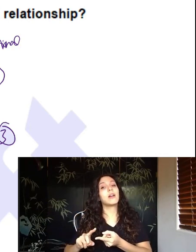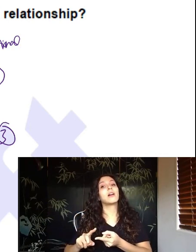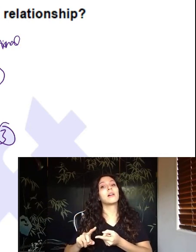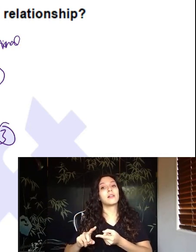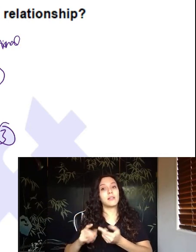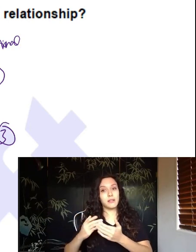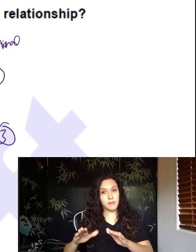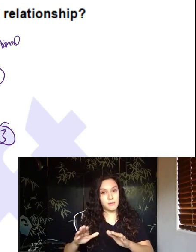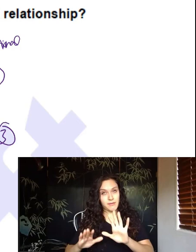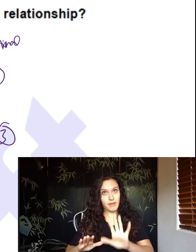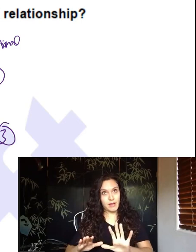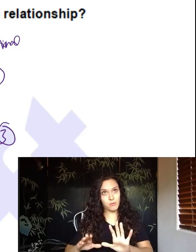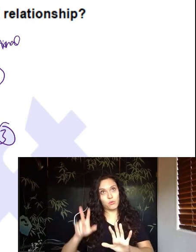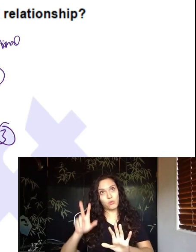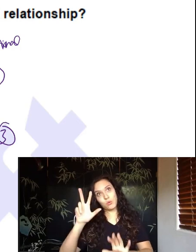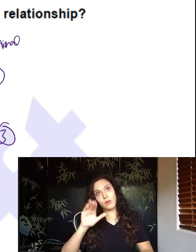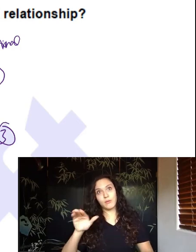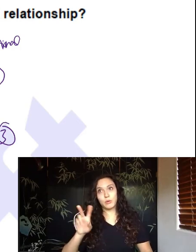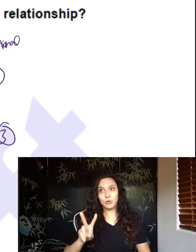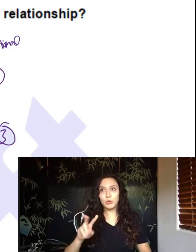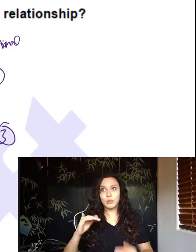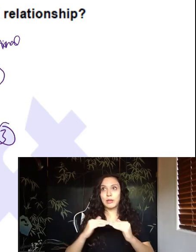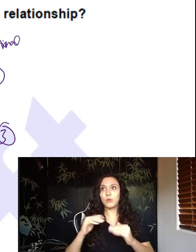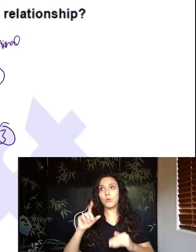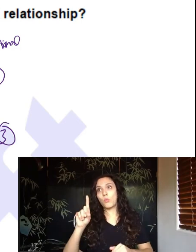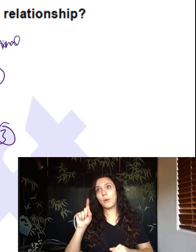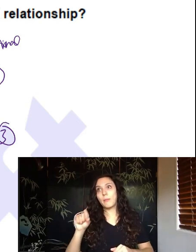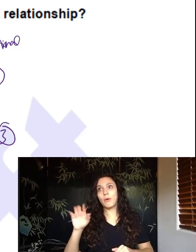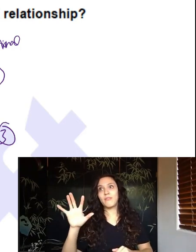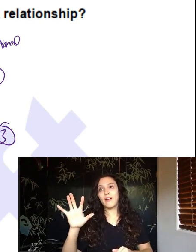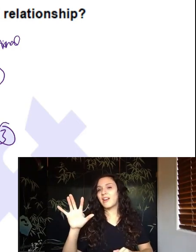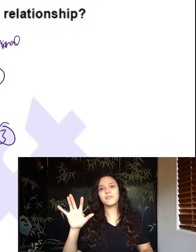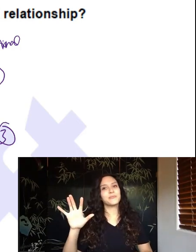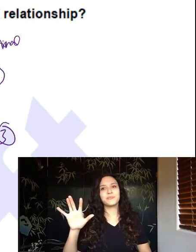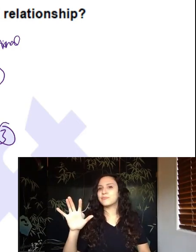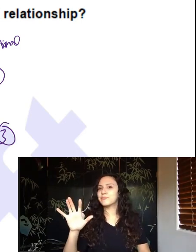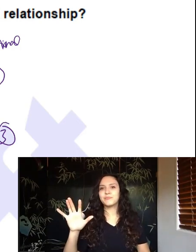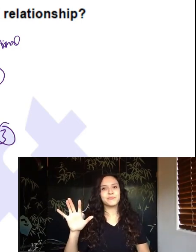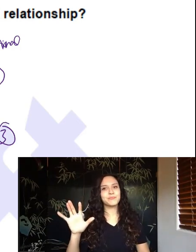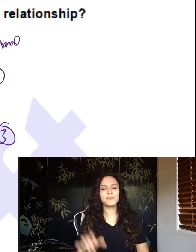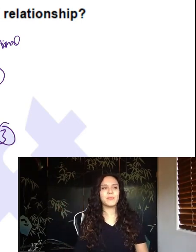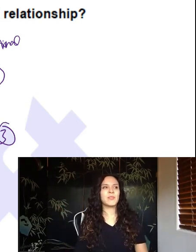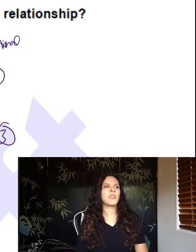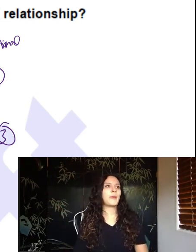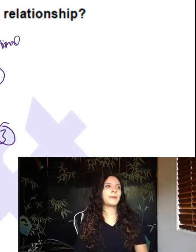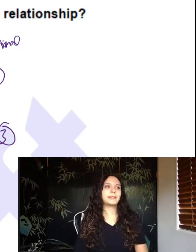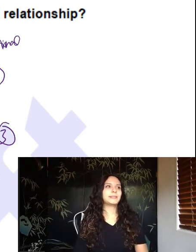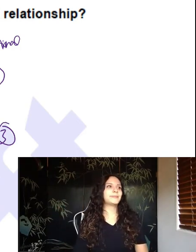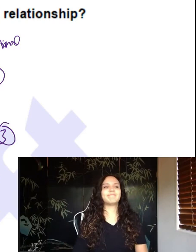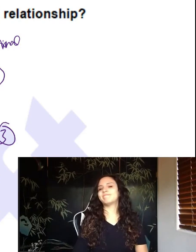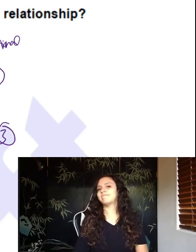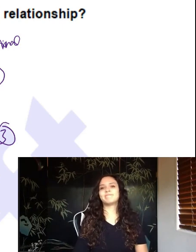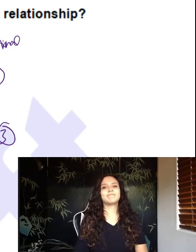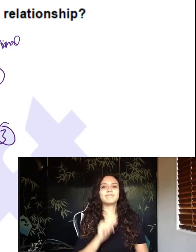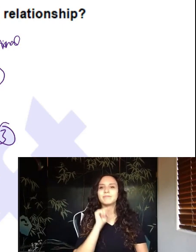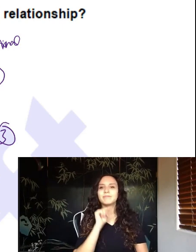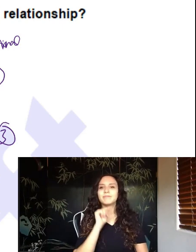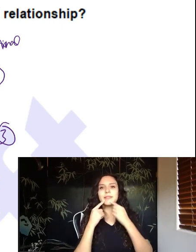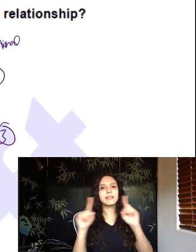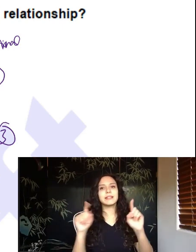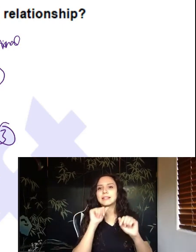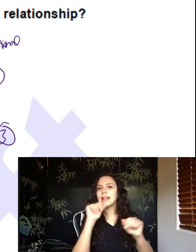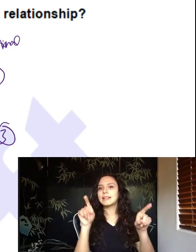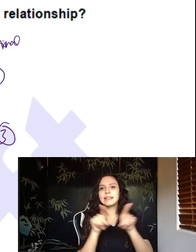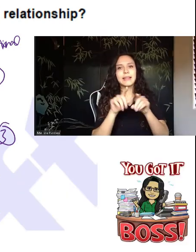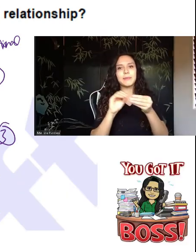anyways, divide by 5, I get 3 over 2, that equals 1.5. Oh no, just